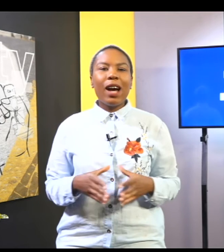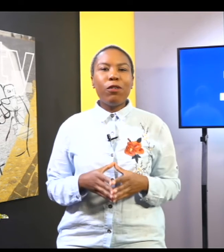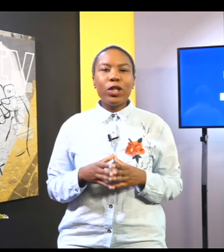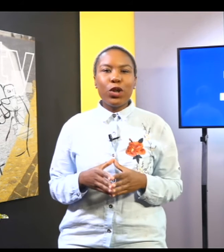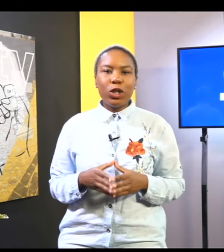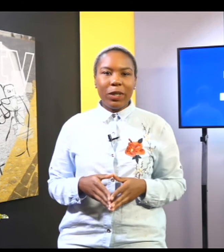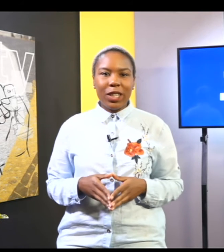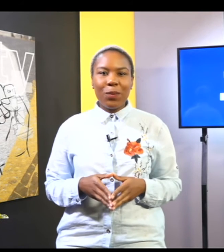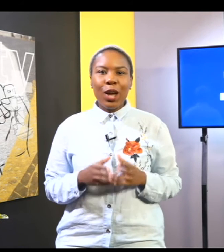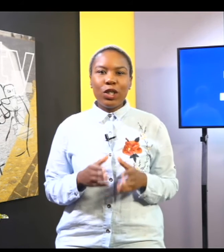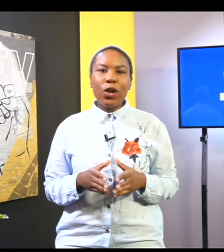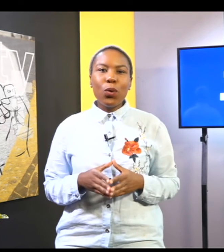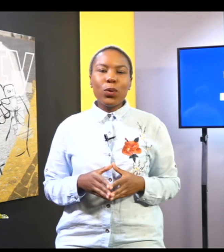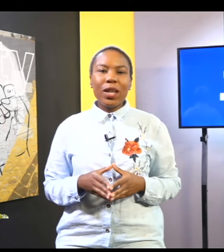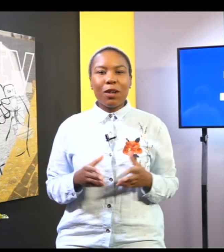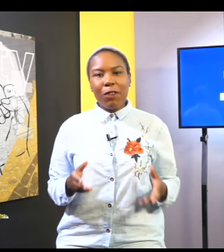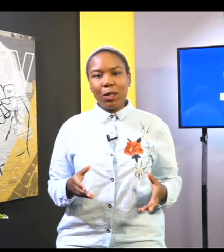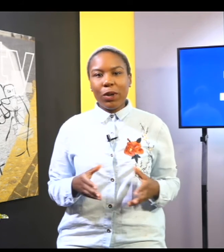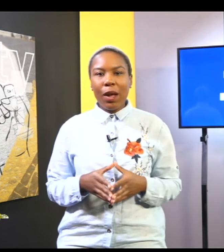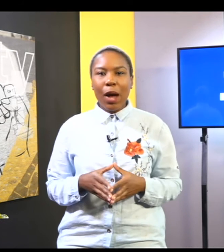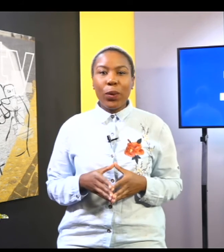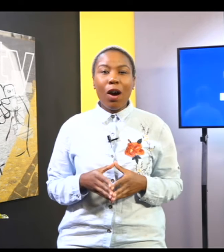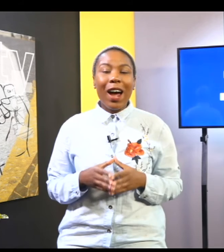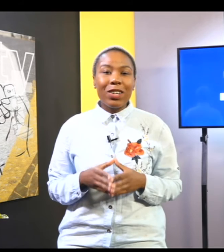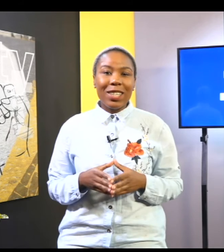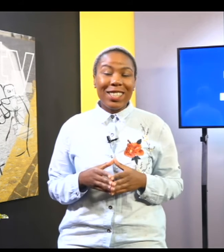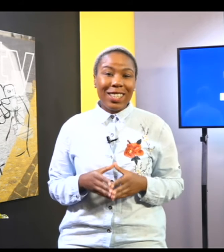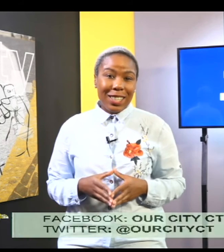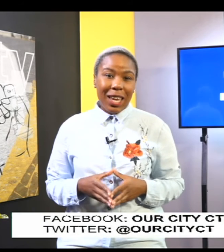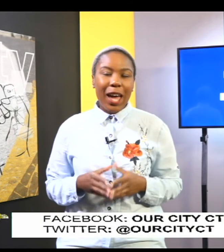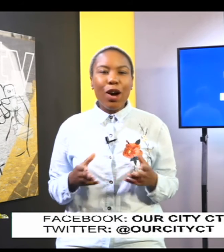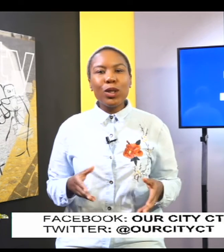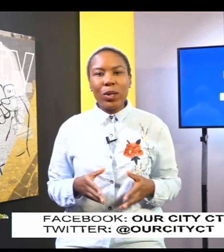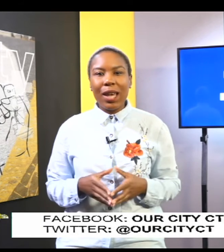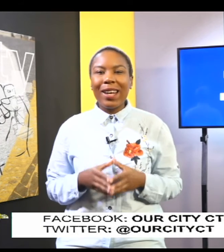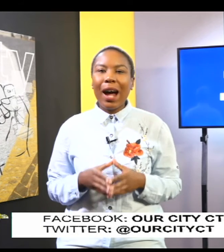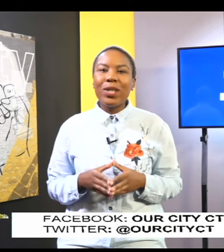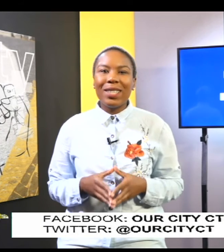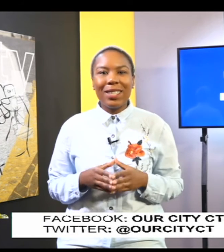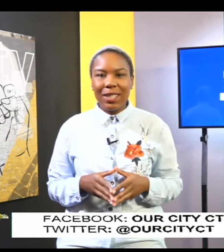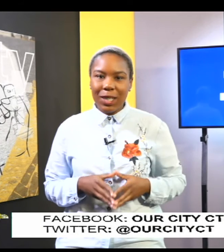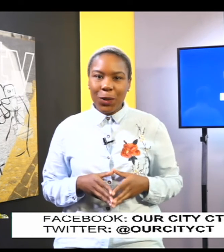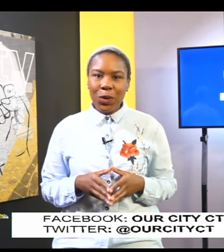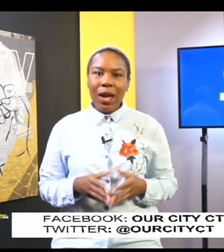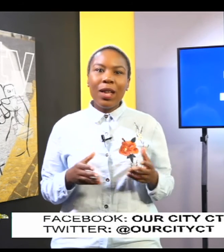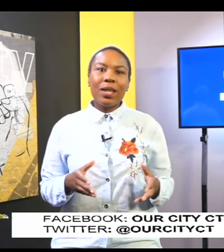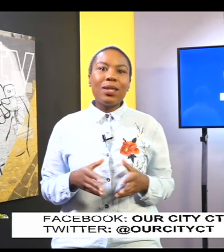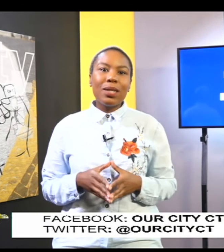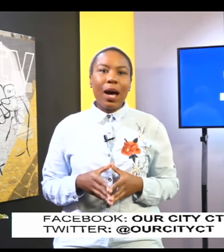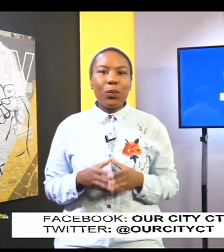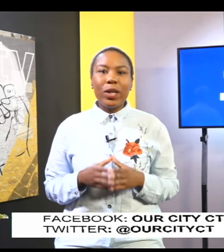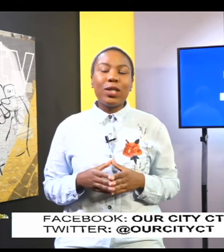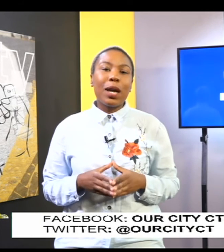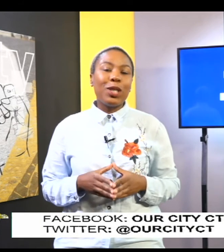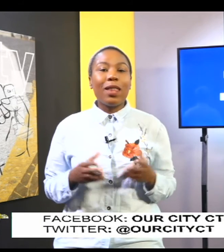And now for our social media. Share your thoughts with us on Facebook. We are Our City CT, and on Twitter at Our City CT. This is a